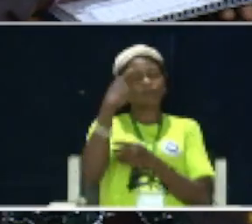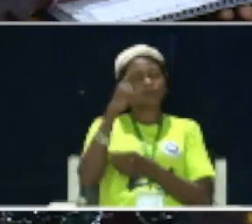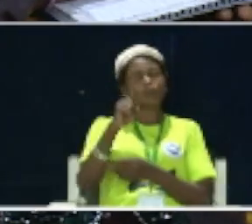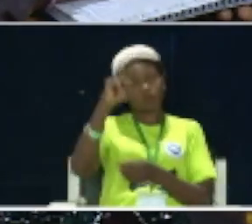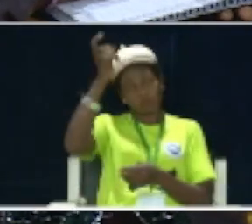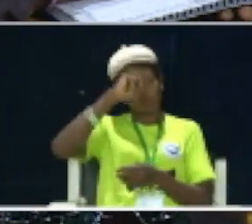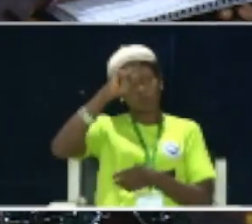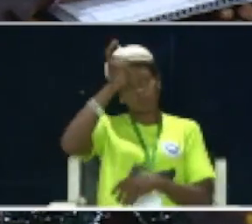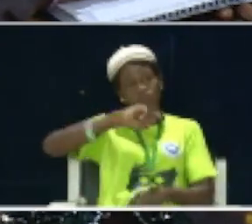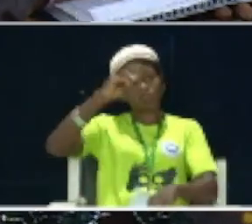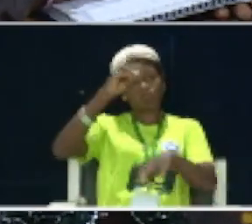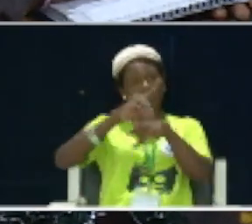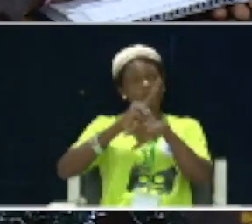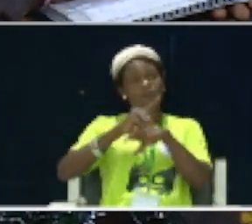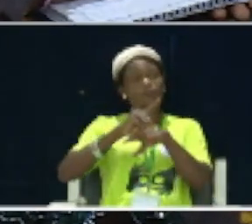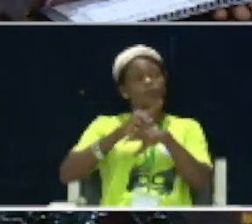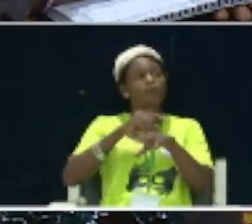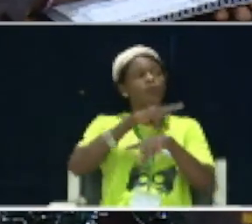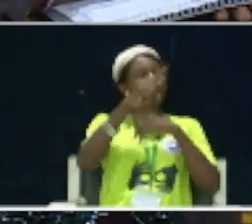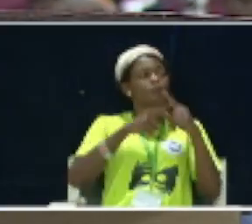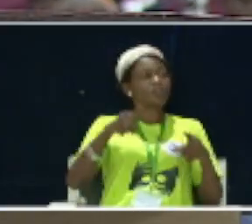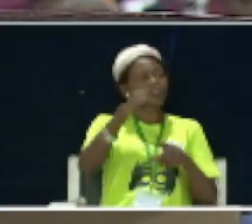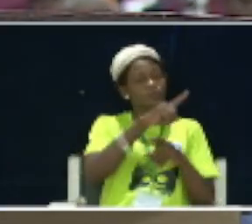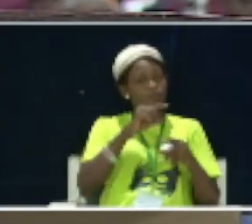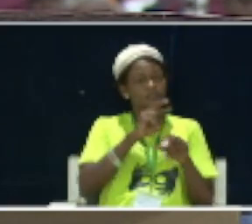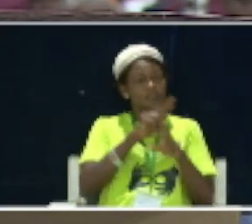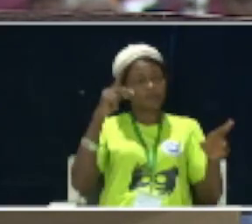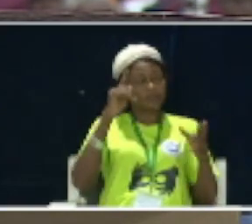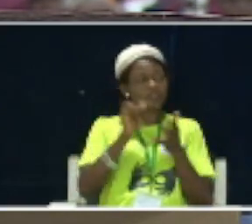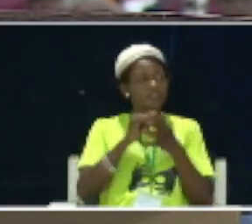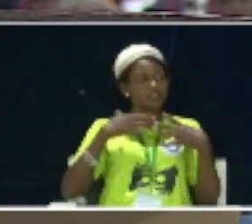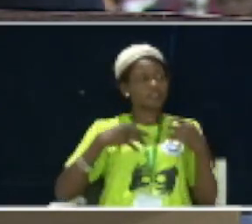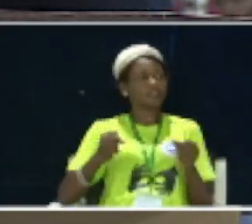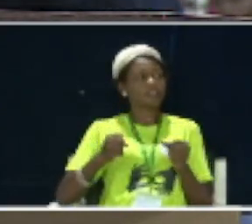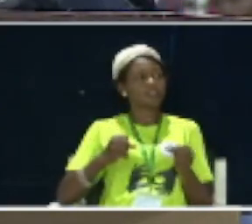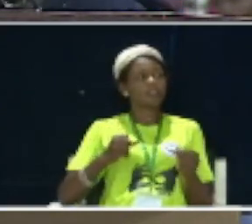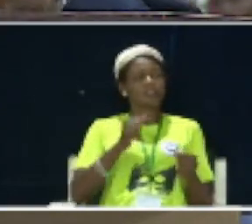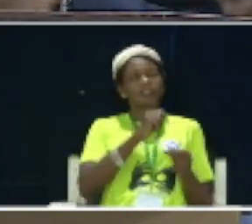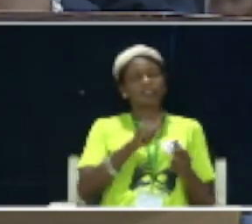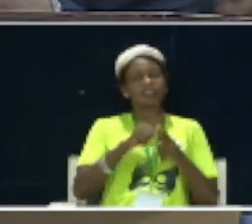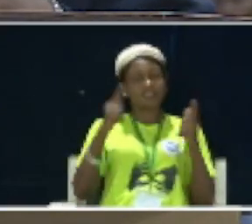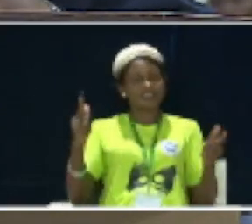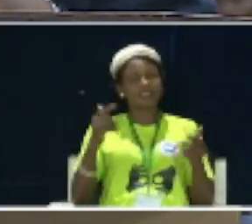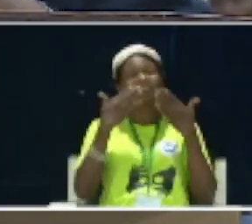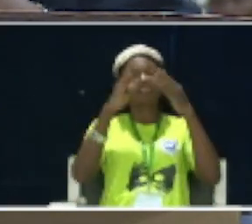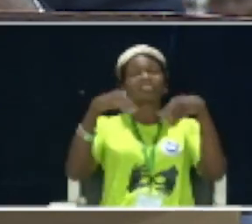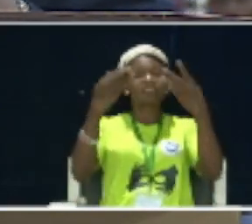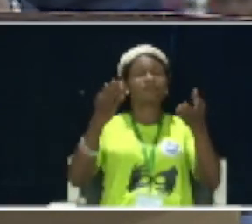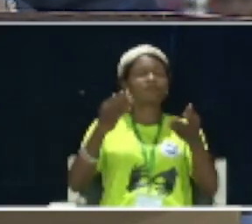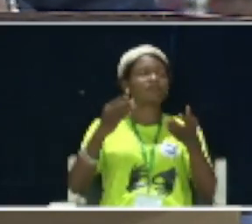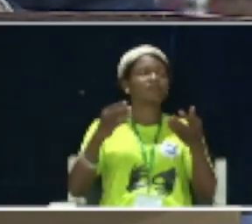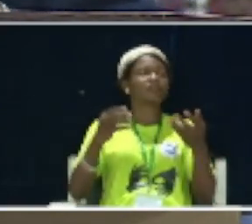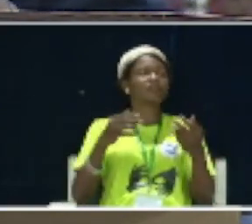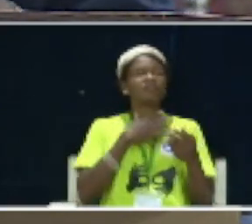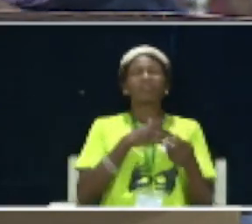wisdom. When he went for Thanksgiving, an exceeding Thanksgiving. Please let me